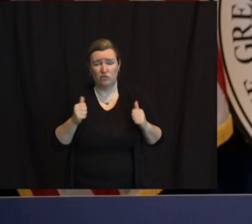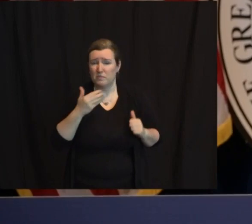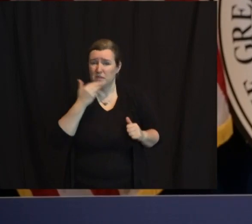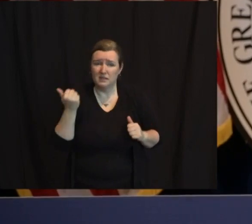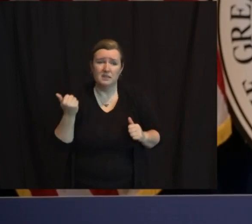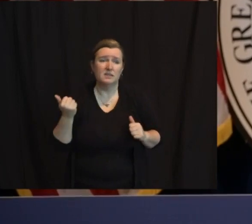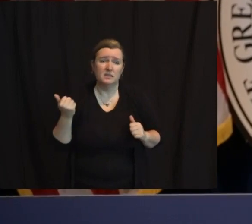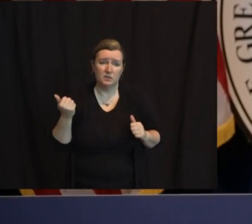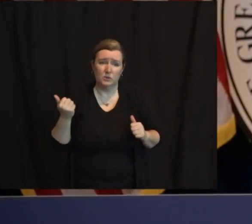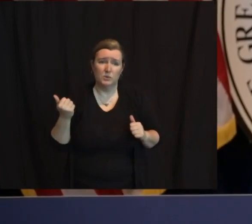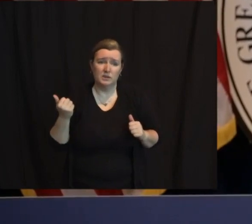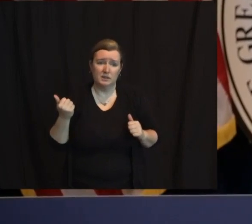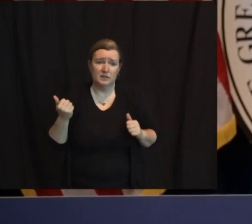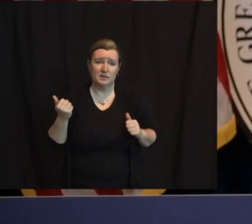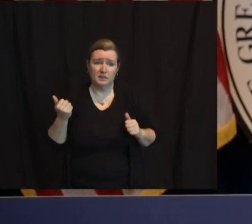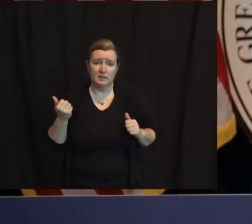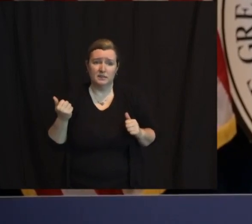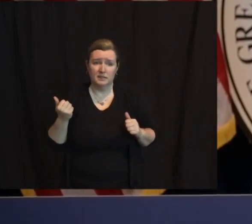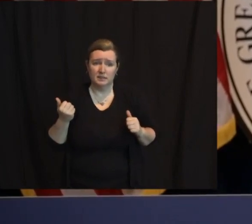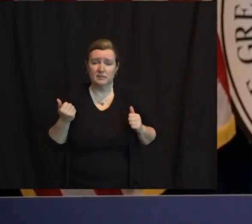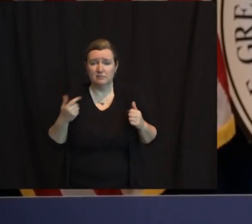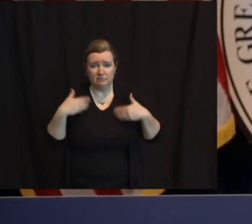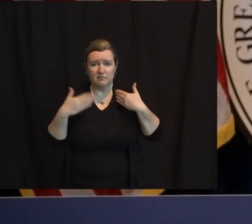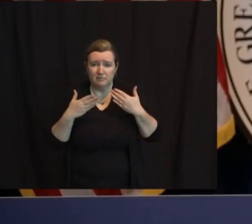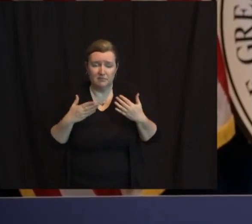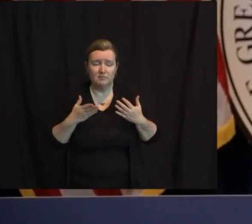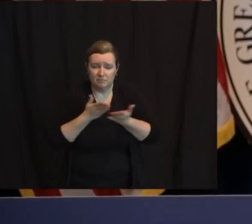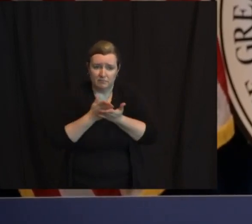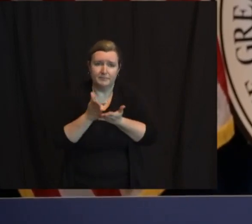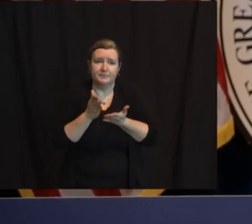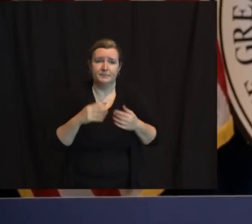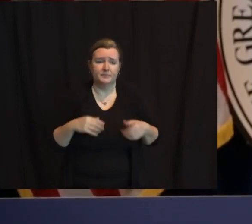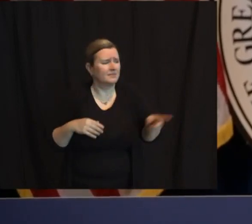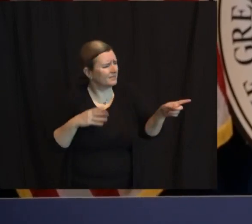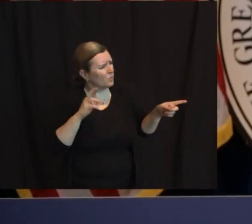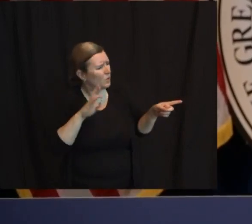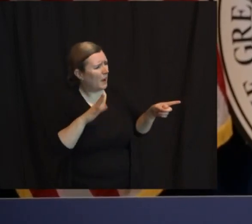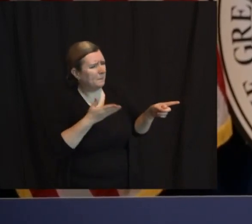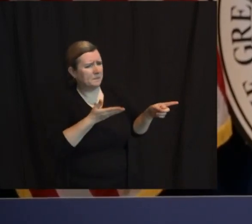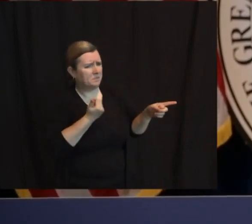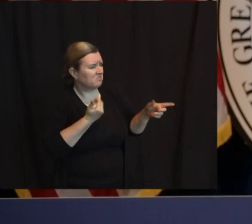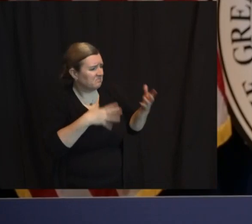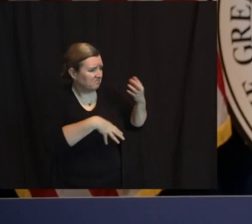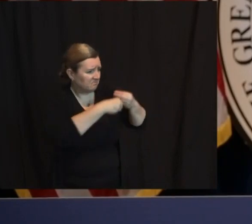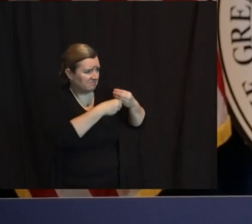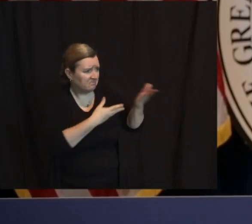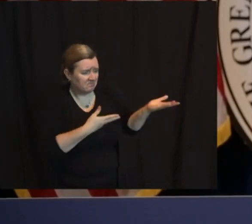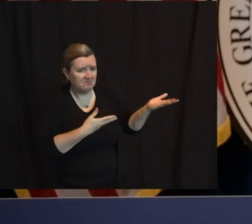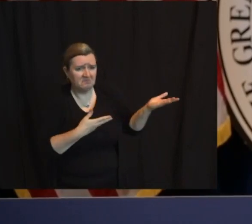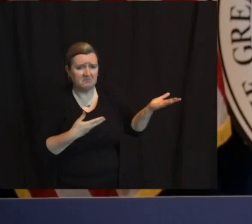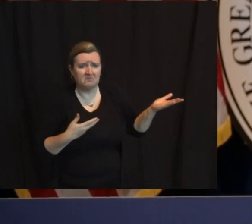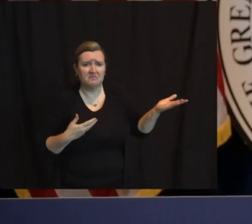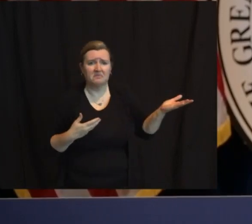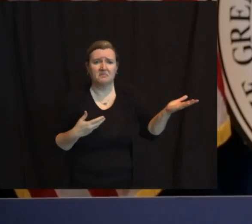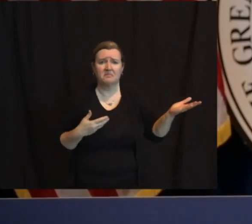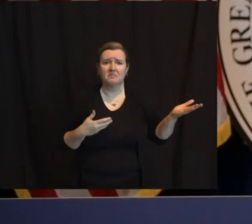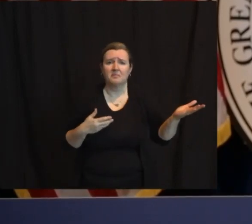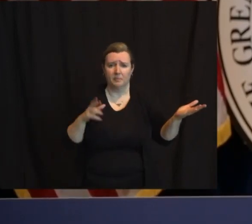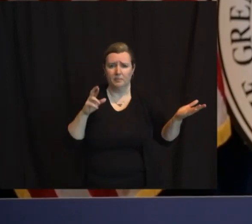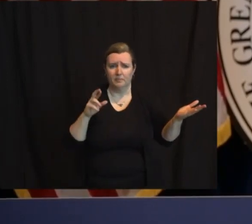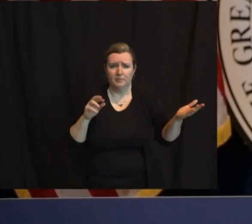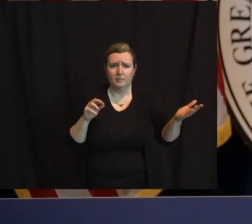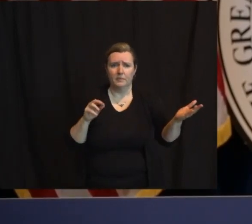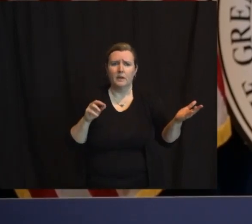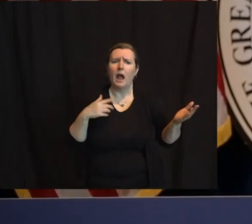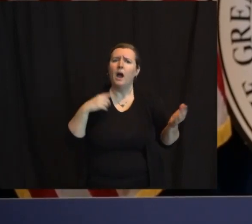Rob, please come in on that, and as well as, and we've heard the same, you know, I've heard the same so-called quote-unquote horror